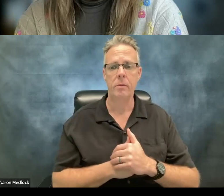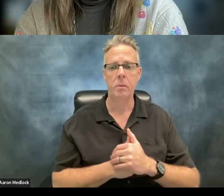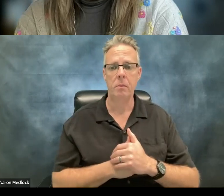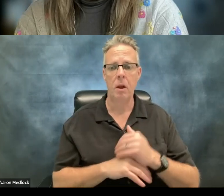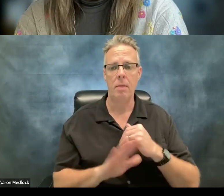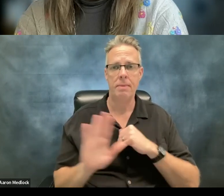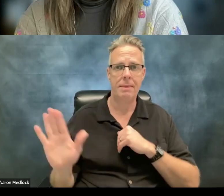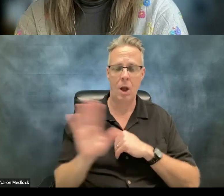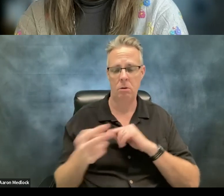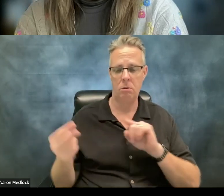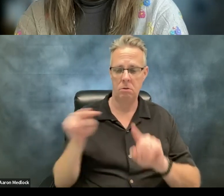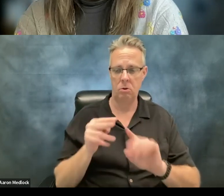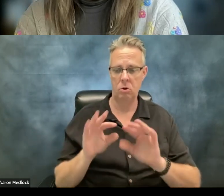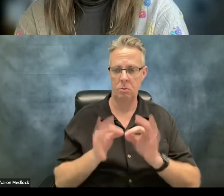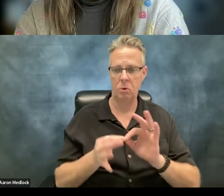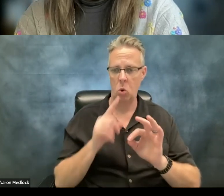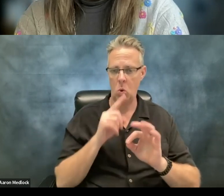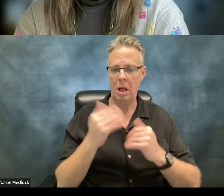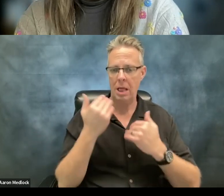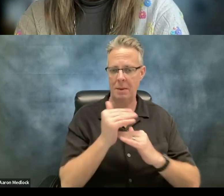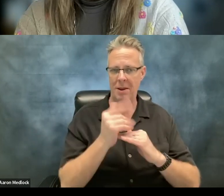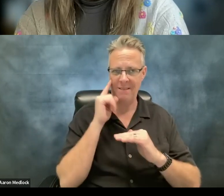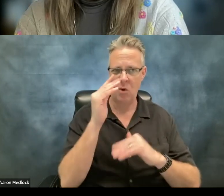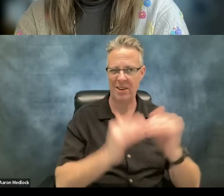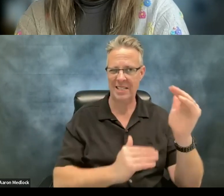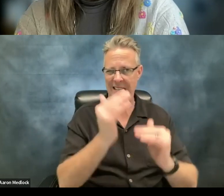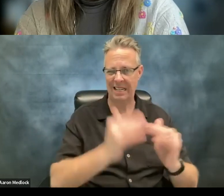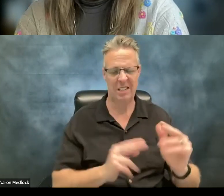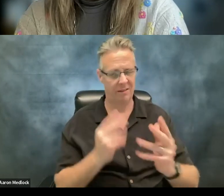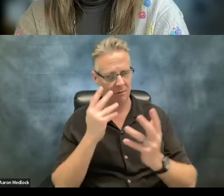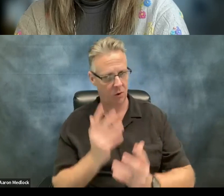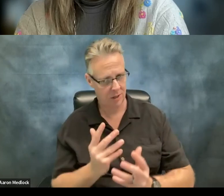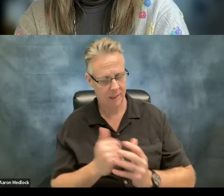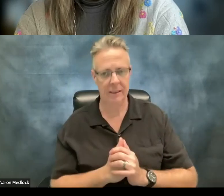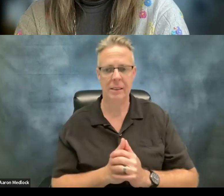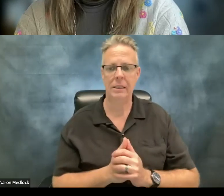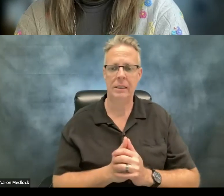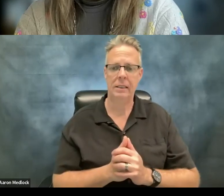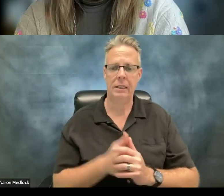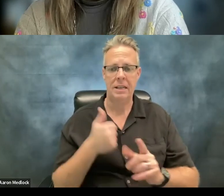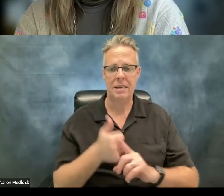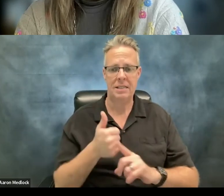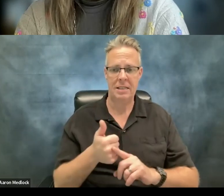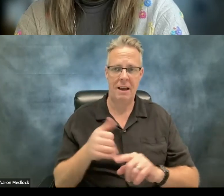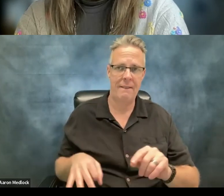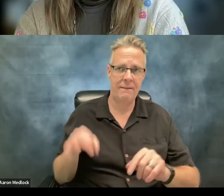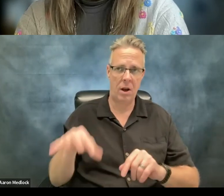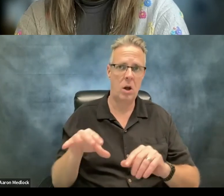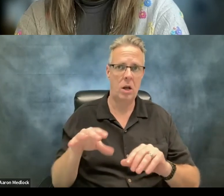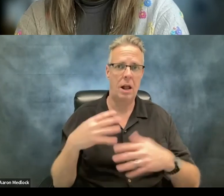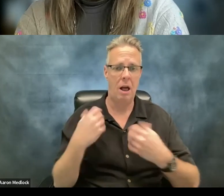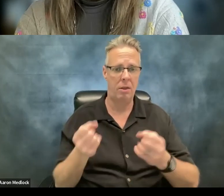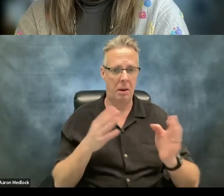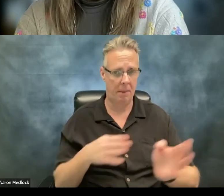their interpretation is limited to facilities, unfortunately. So self-funded group health plans